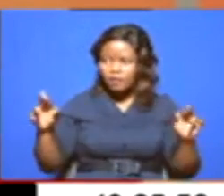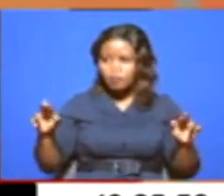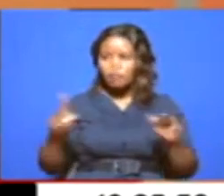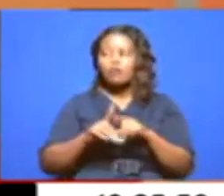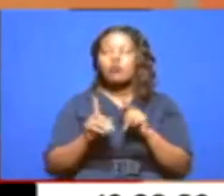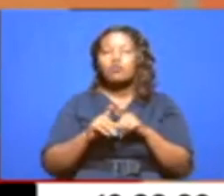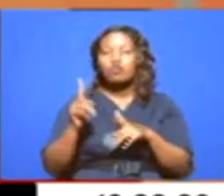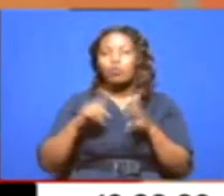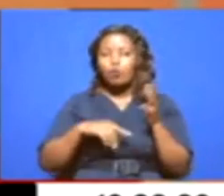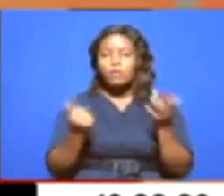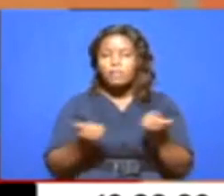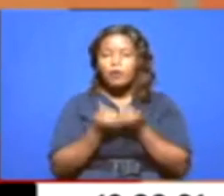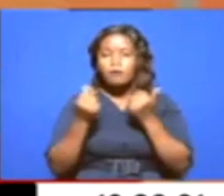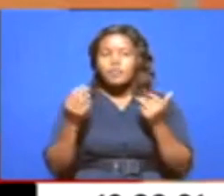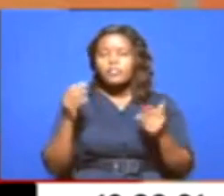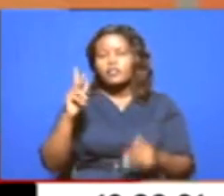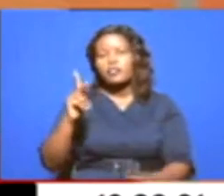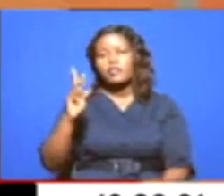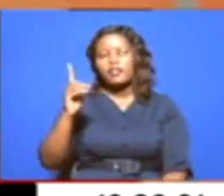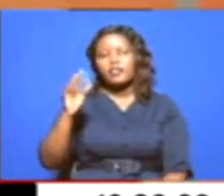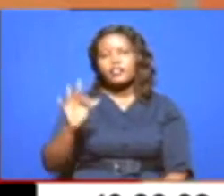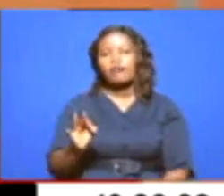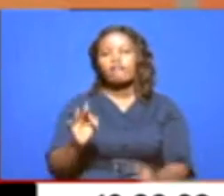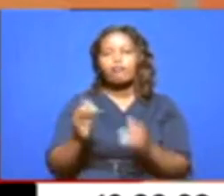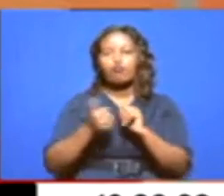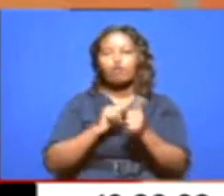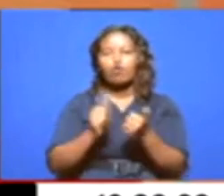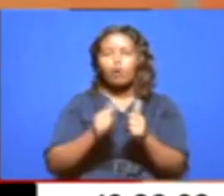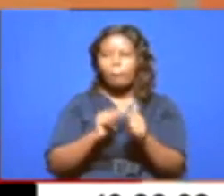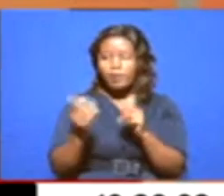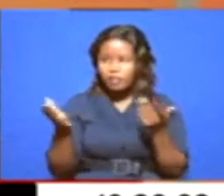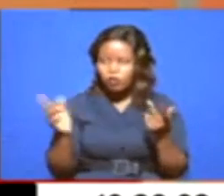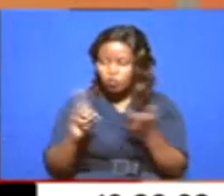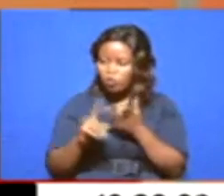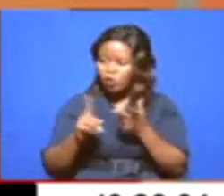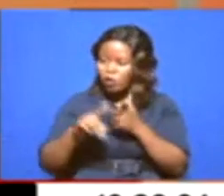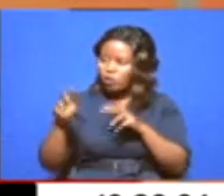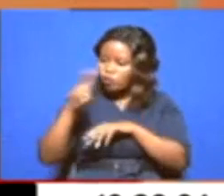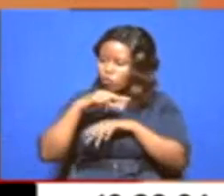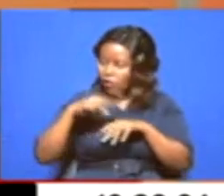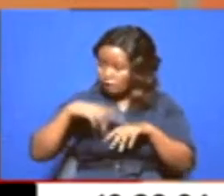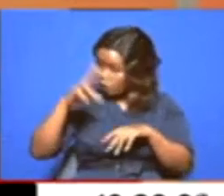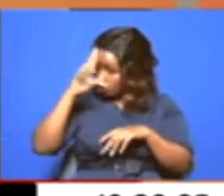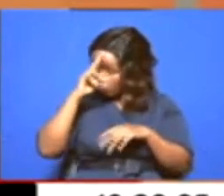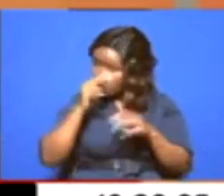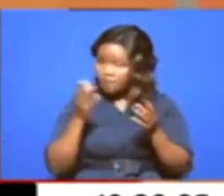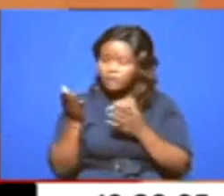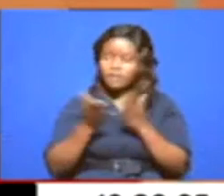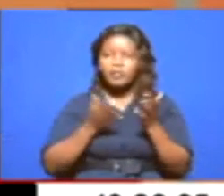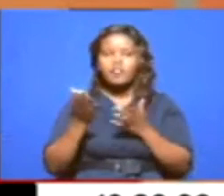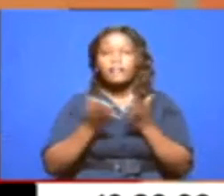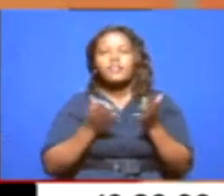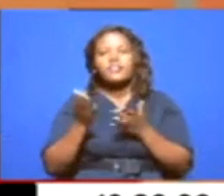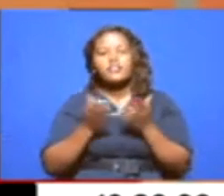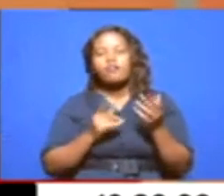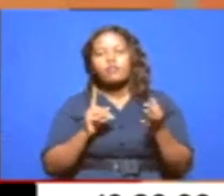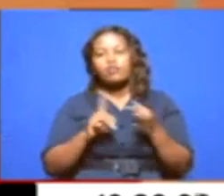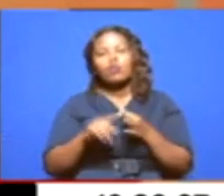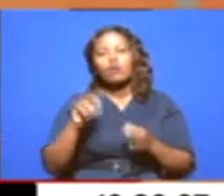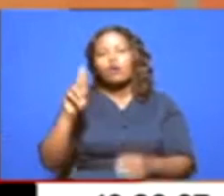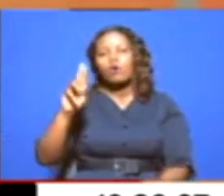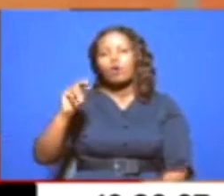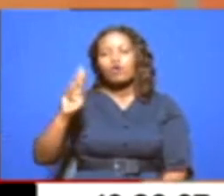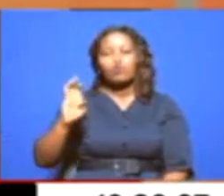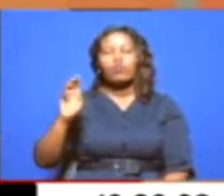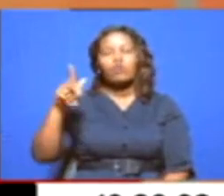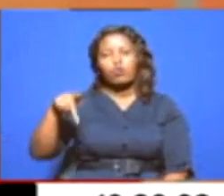championship, during the KDF competitions, National Police Service. You name it. Kenya is well